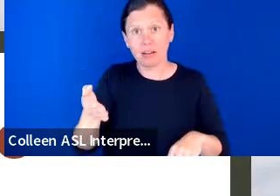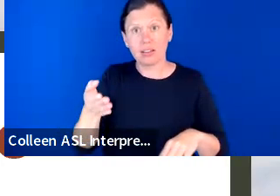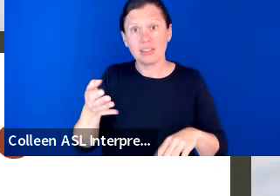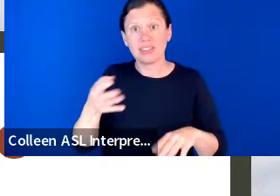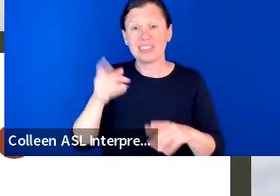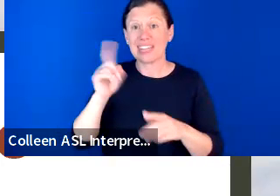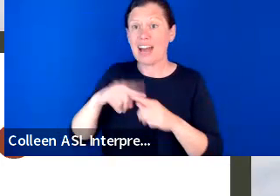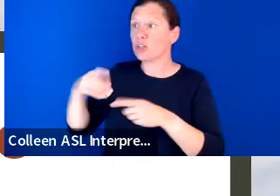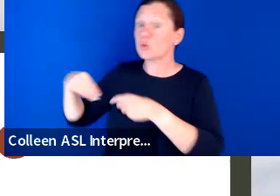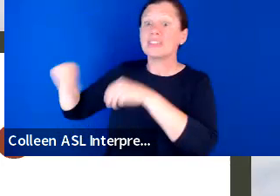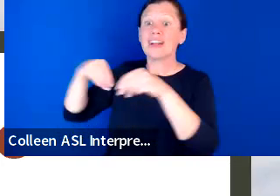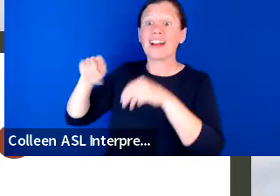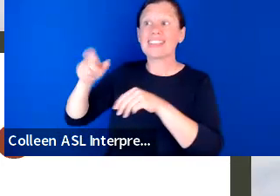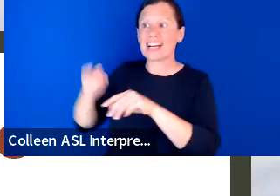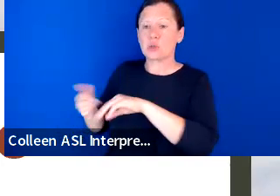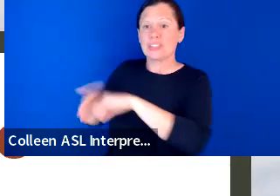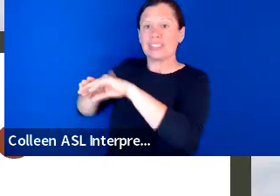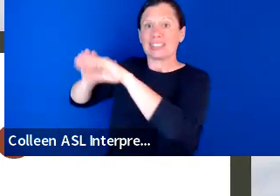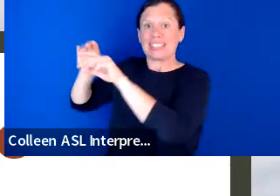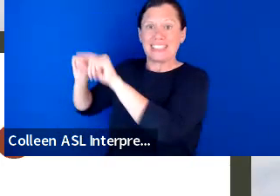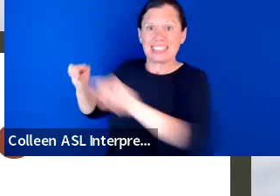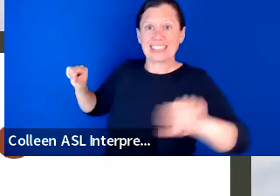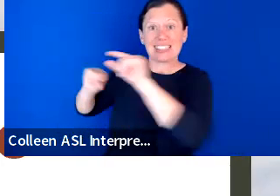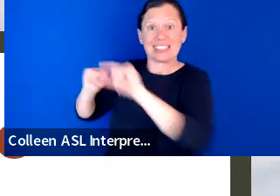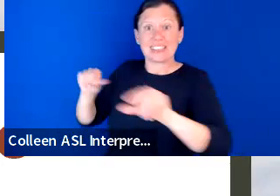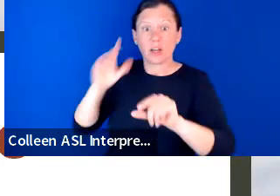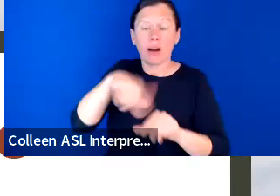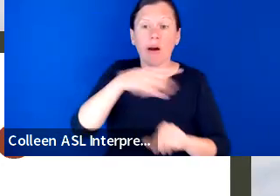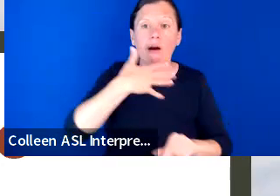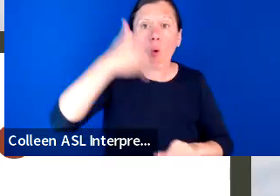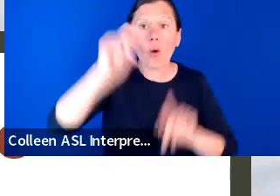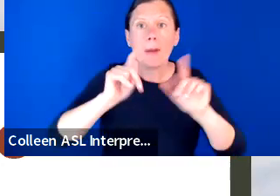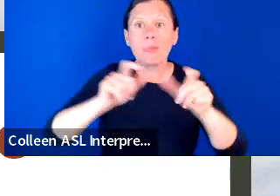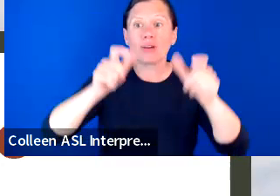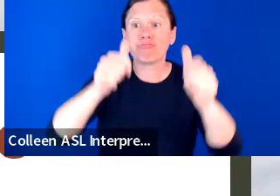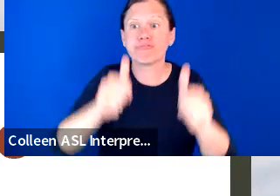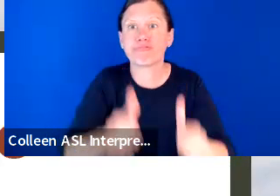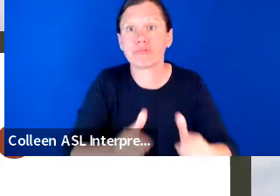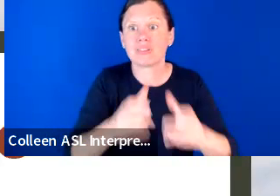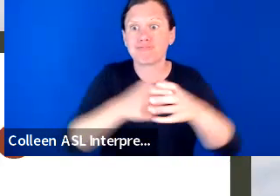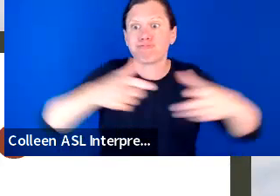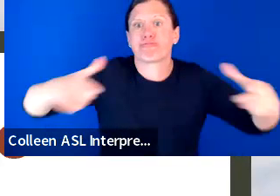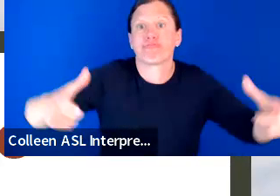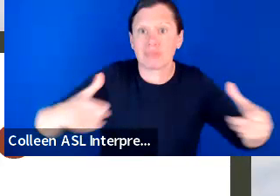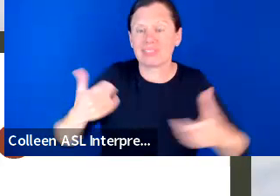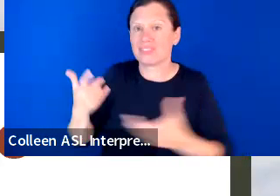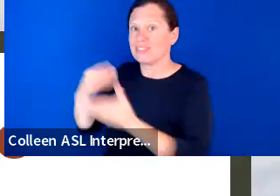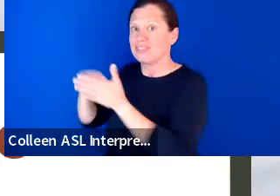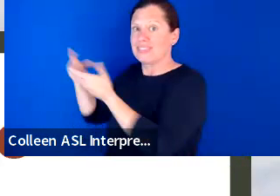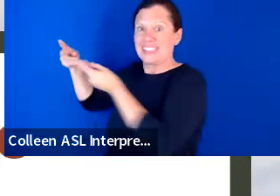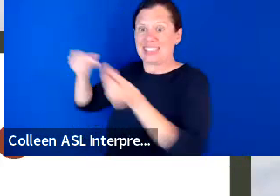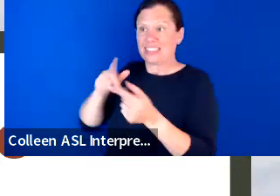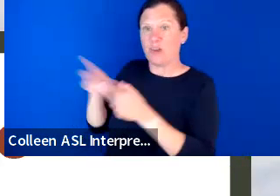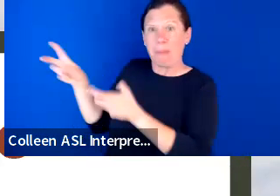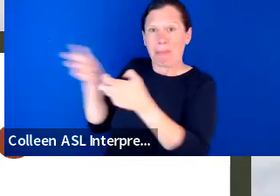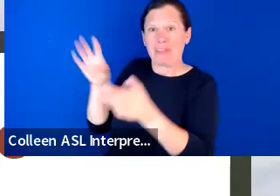cost of the age wave, and more family caregivers would have to quit their jobs and sacrifice their financial and retirement security to provide